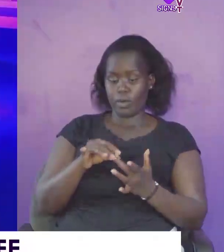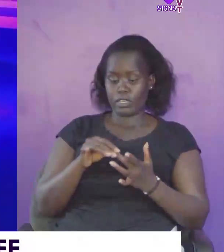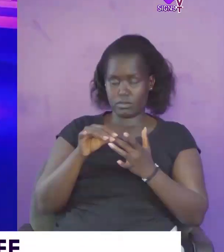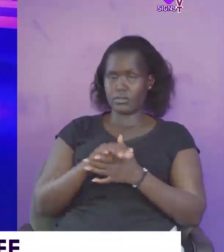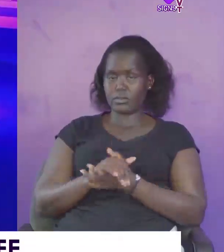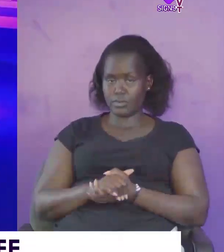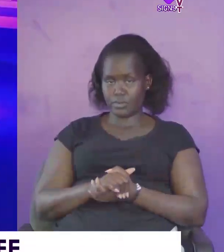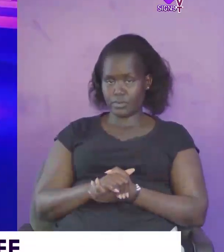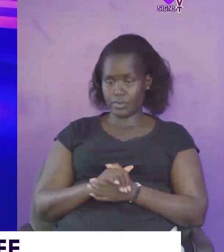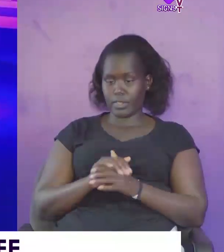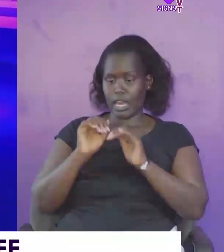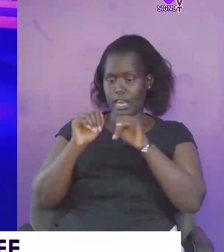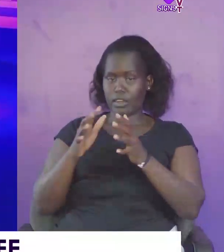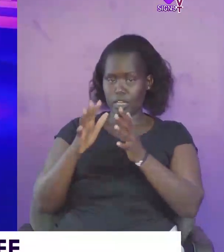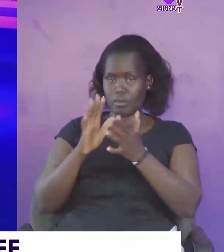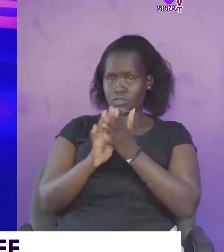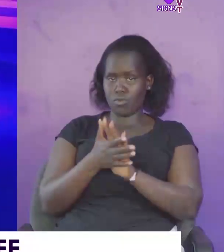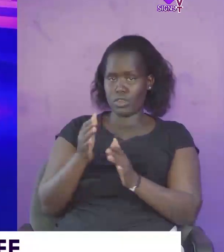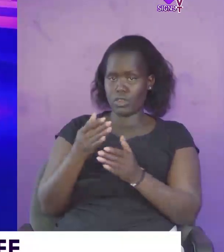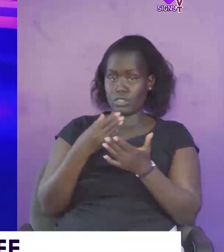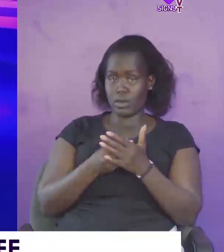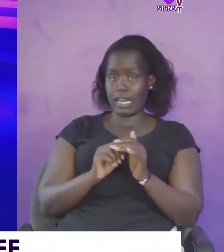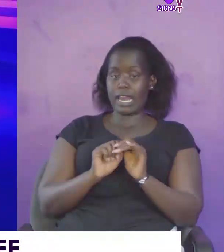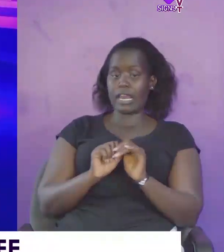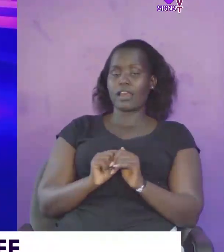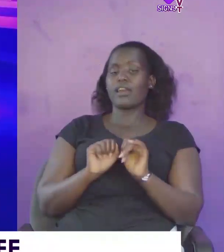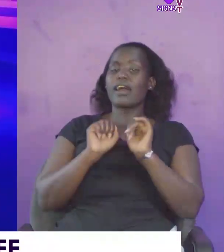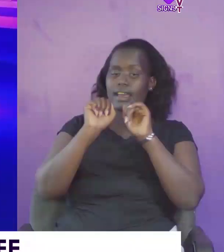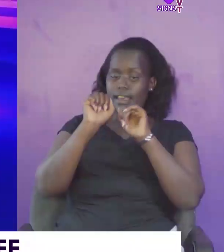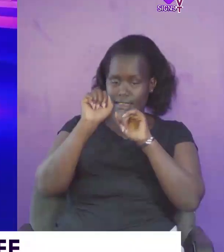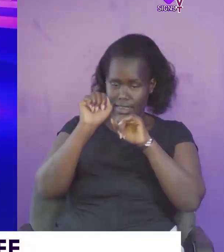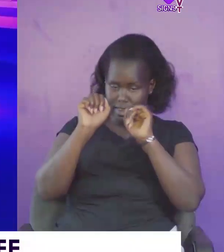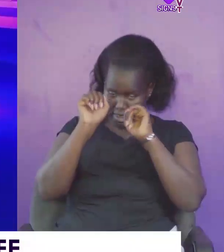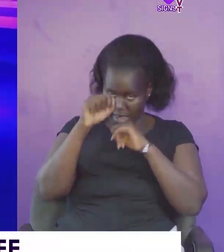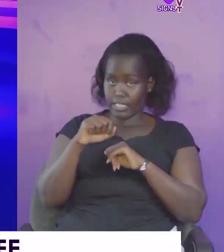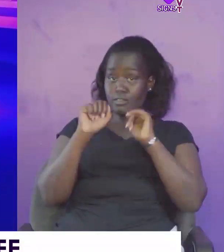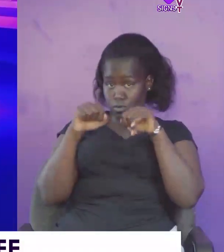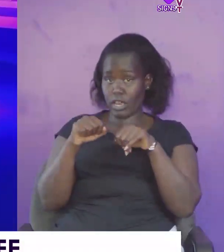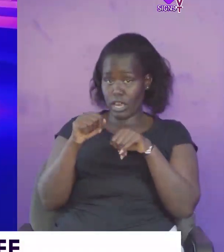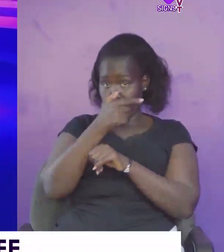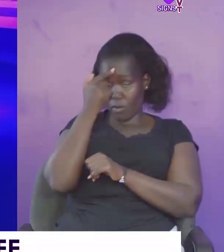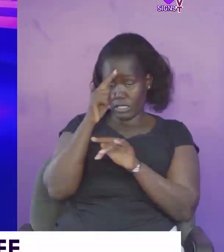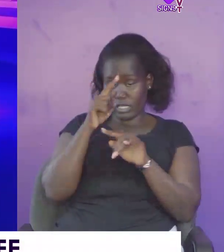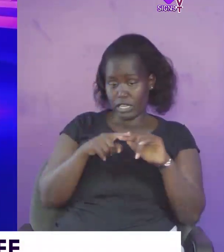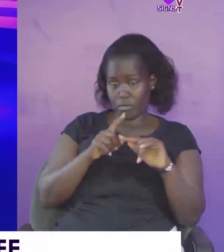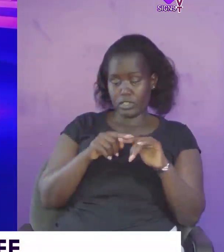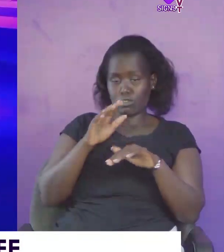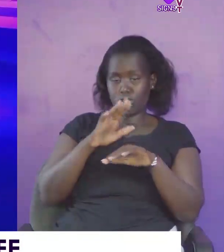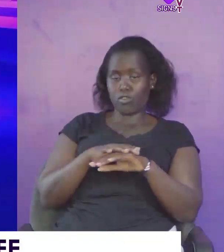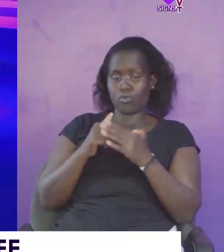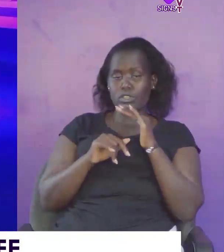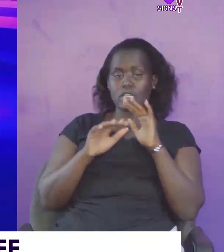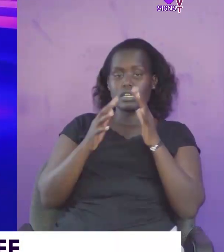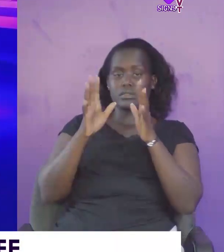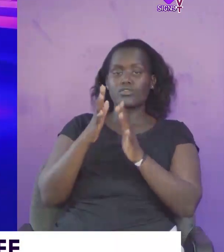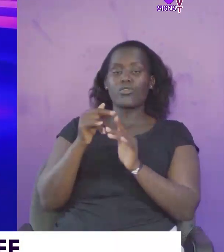celebrate without money? You can, because as I mentioned, you can, because it depends on what kind of celebration you are aiming